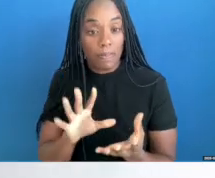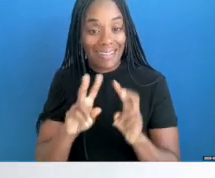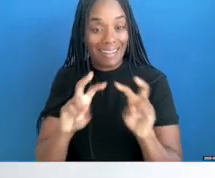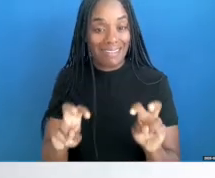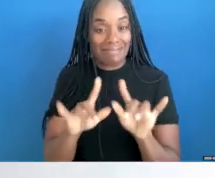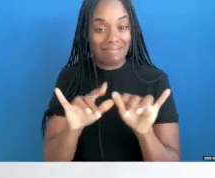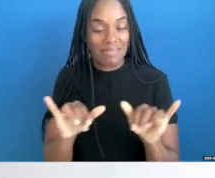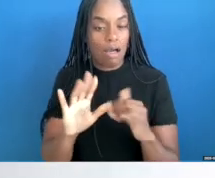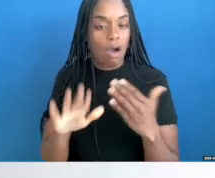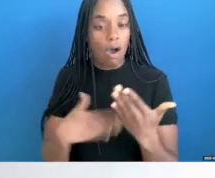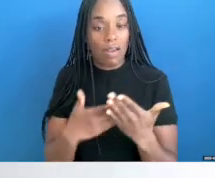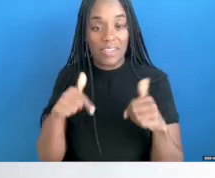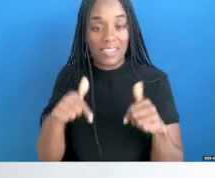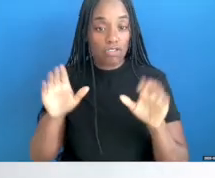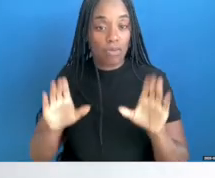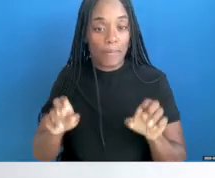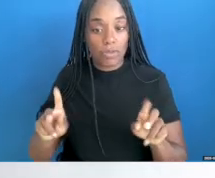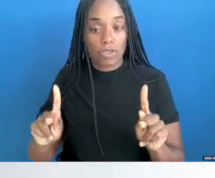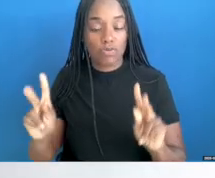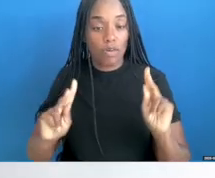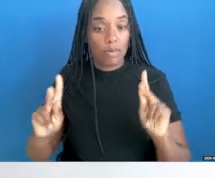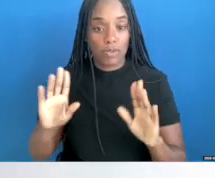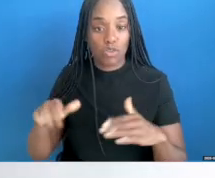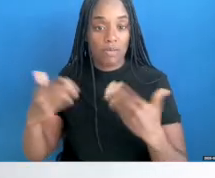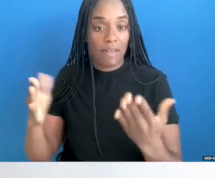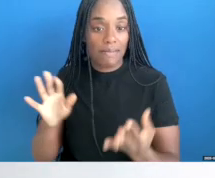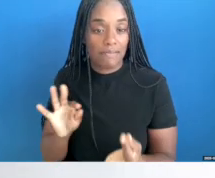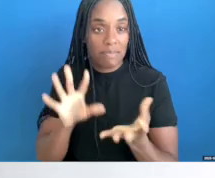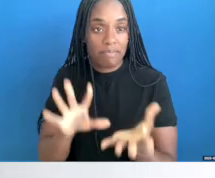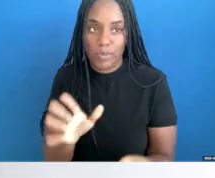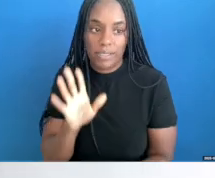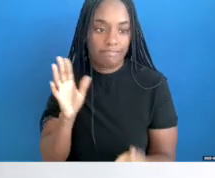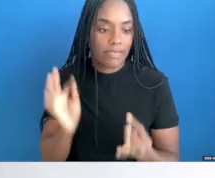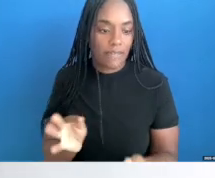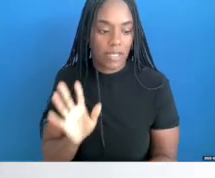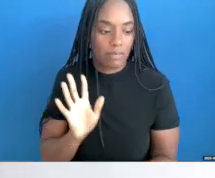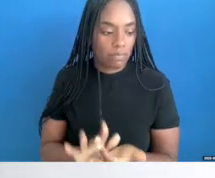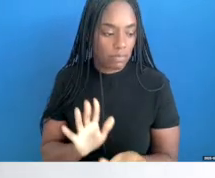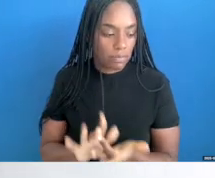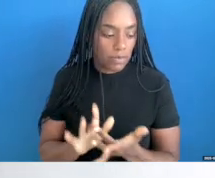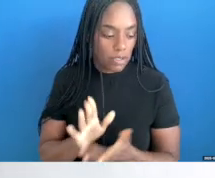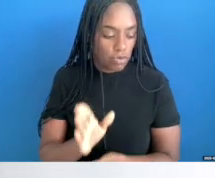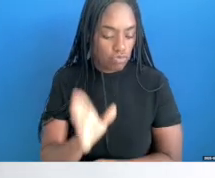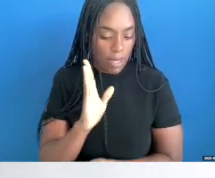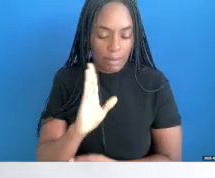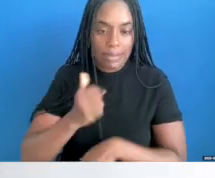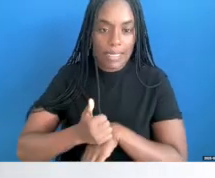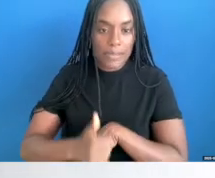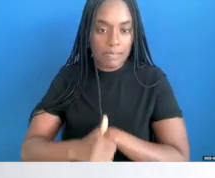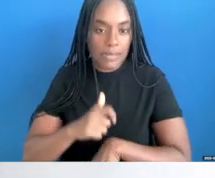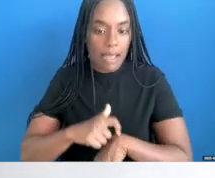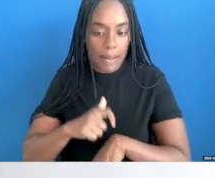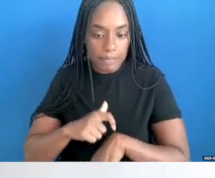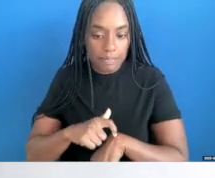great opportunities for folks to present feedback back to us. You can definitely reach out to us directly, set up some time, but we'll also have that